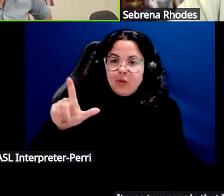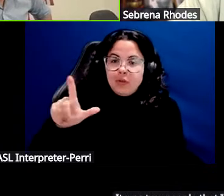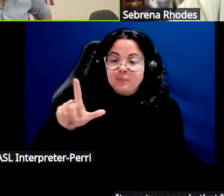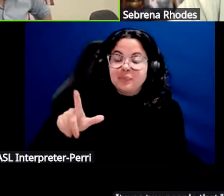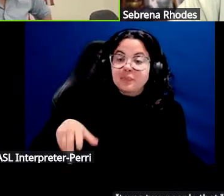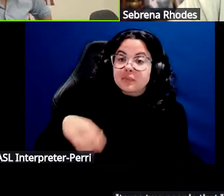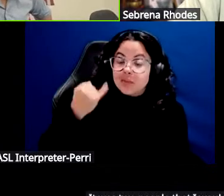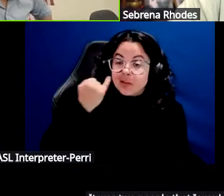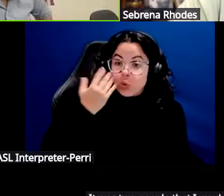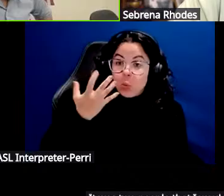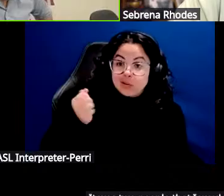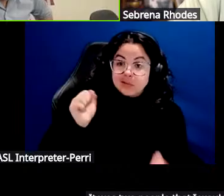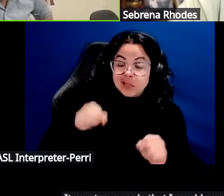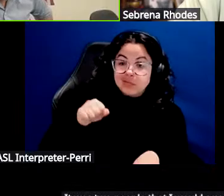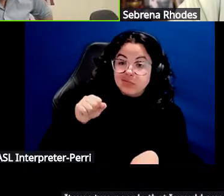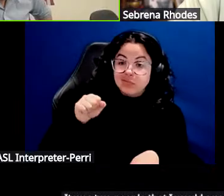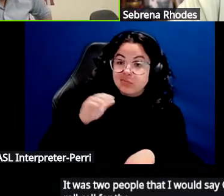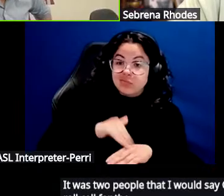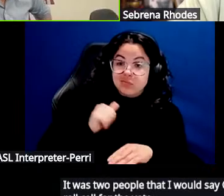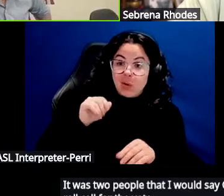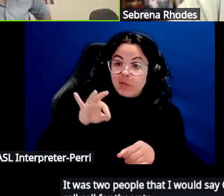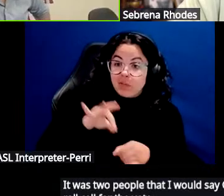want, I can do a roll call for the vote.